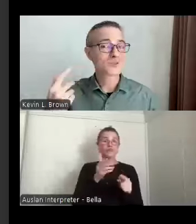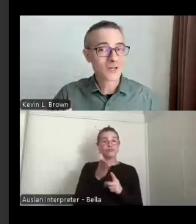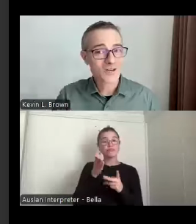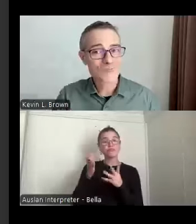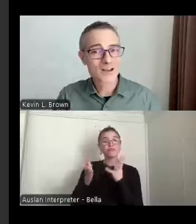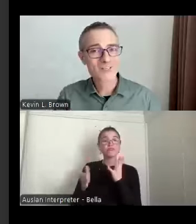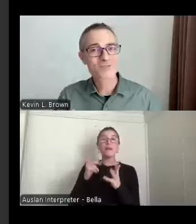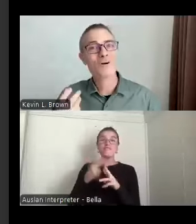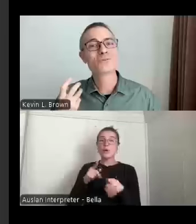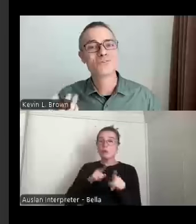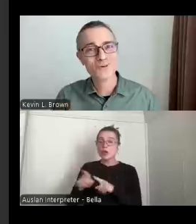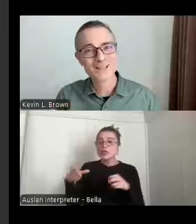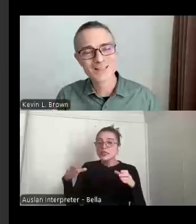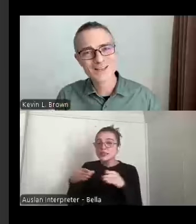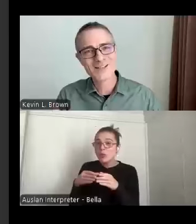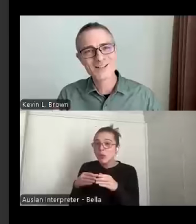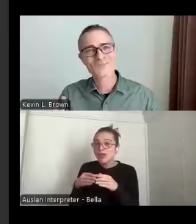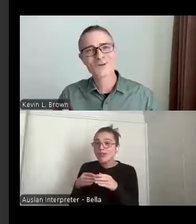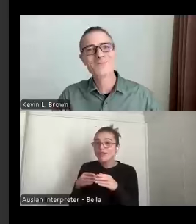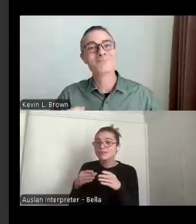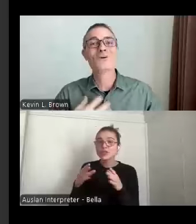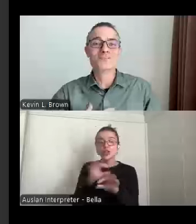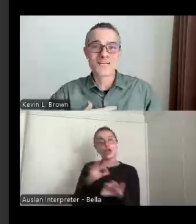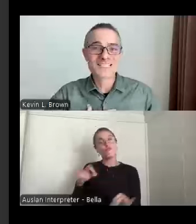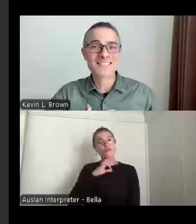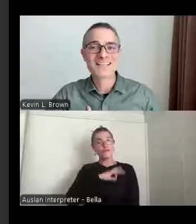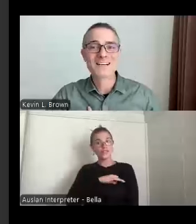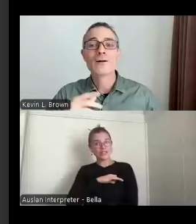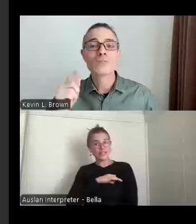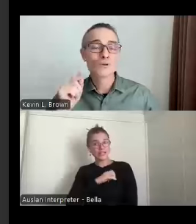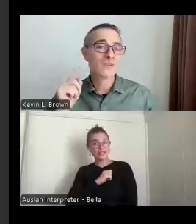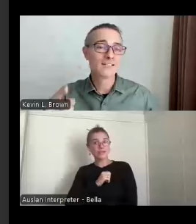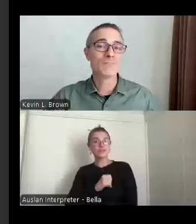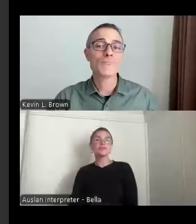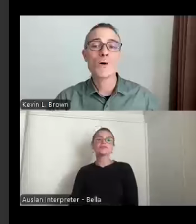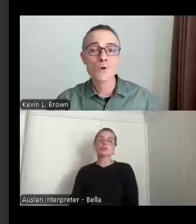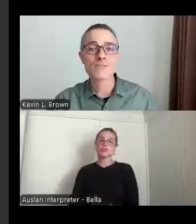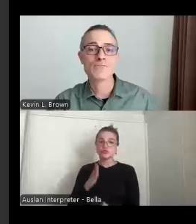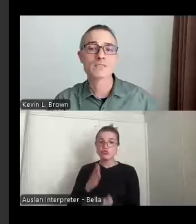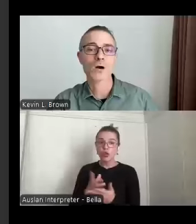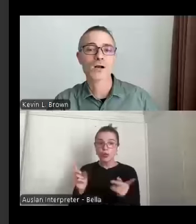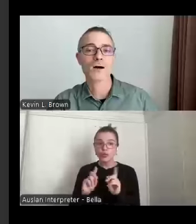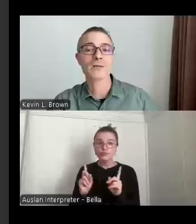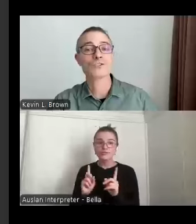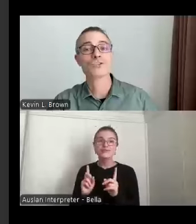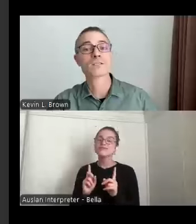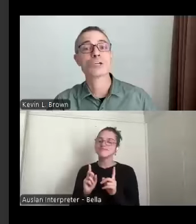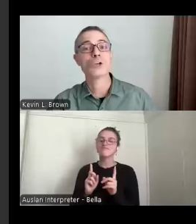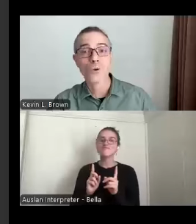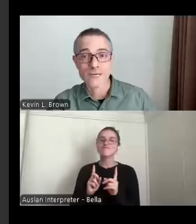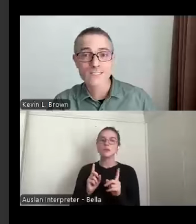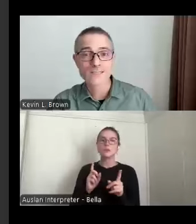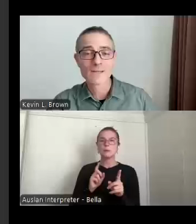most smaller nonprofits, most of you in this room and most of us, the truth is most of this MarCom is